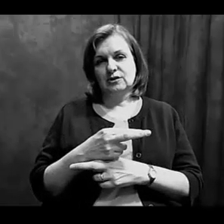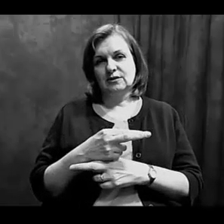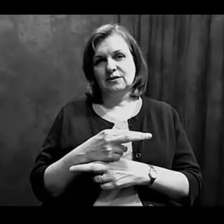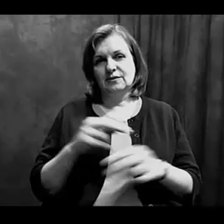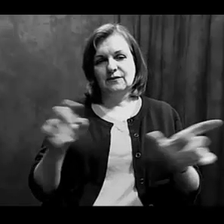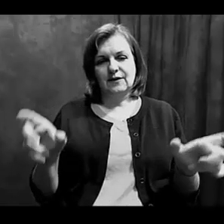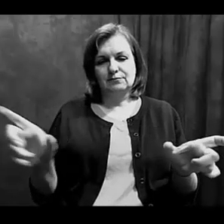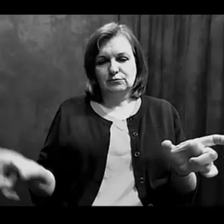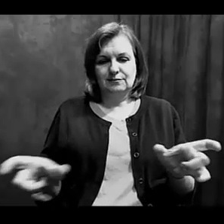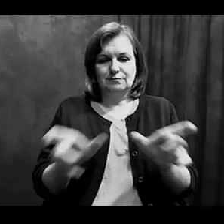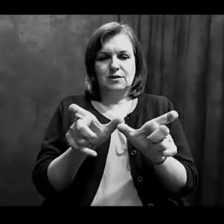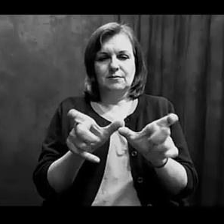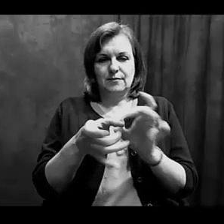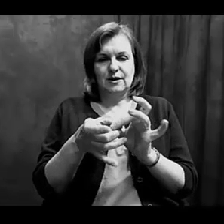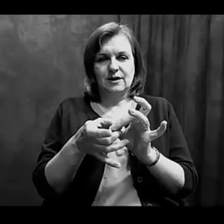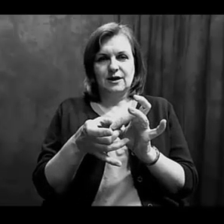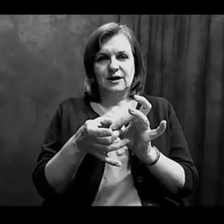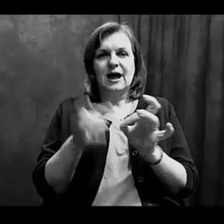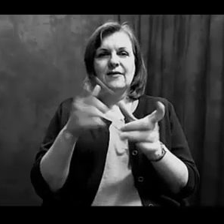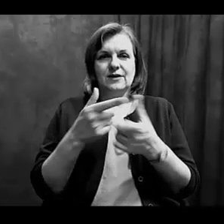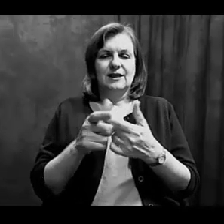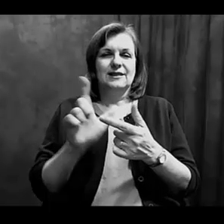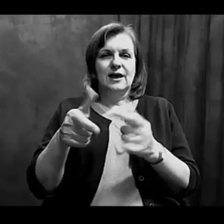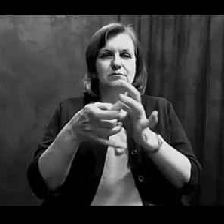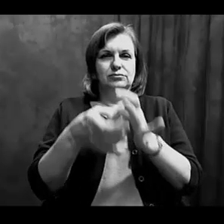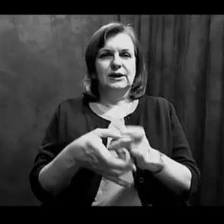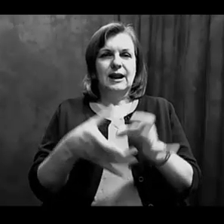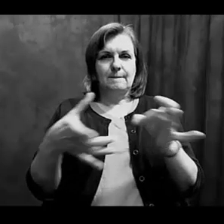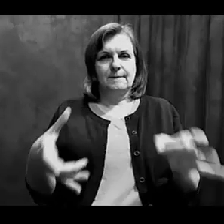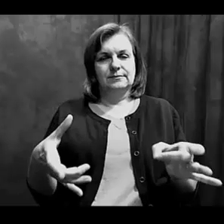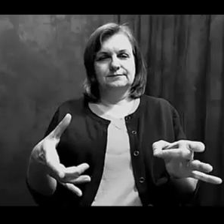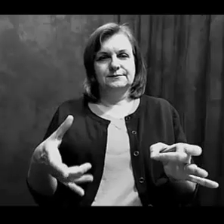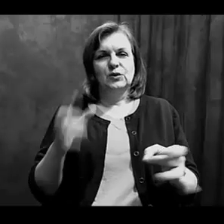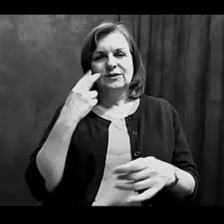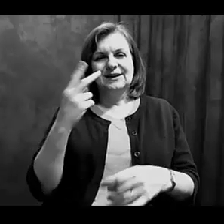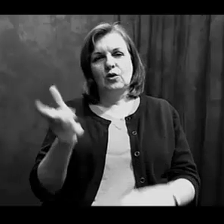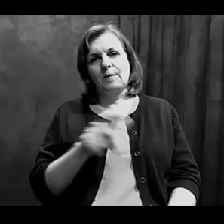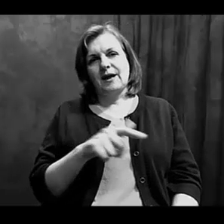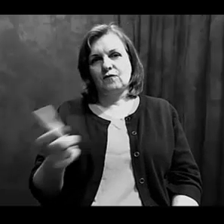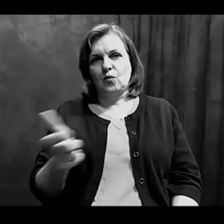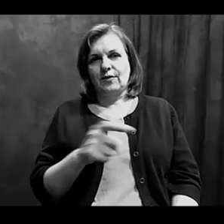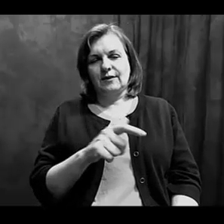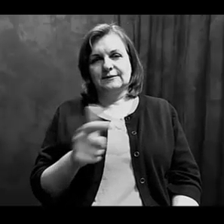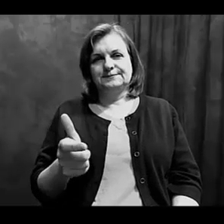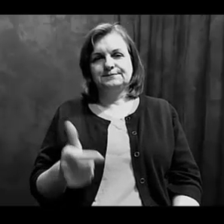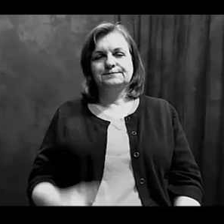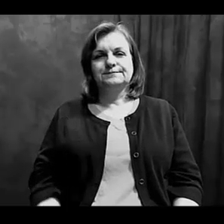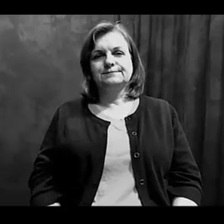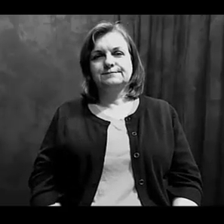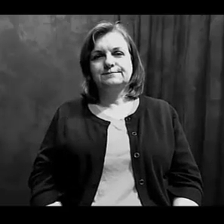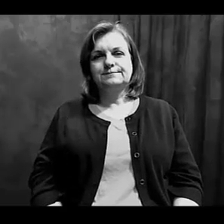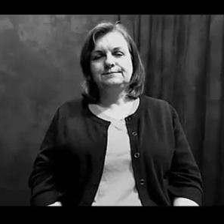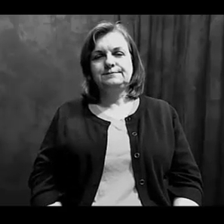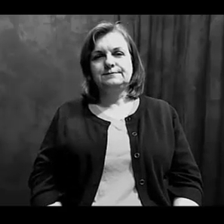reaction from before. We have to build polymers. So you're going to see this back and forth and back and forth.